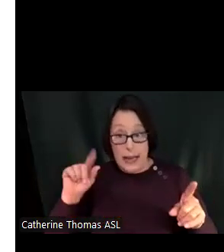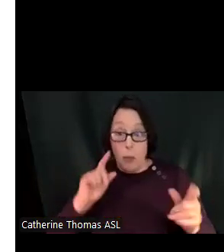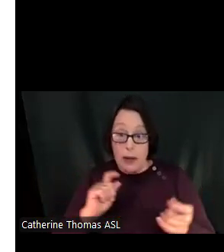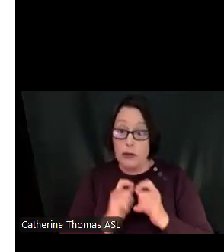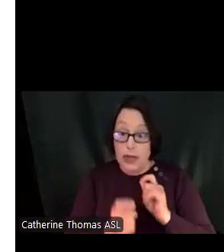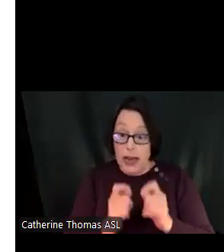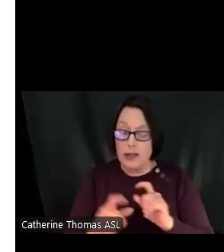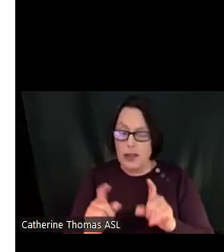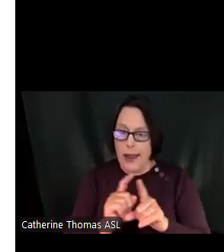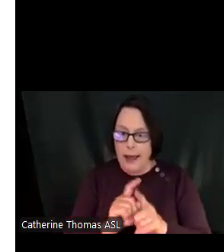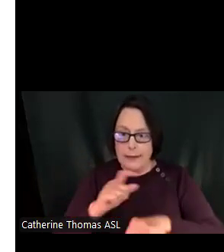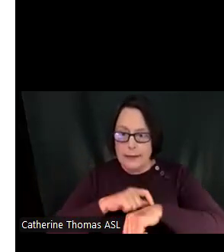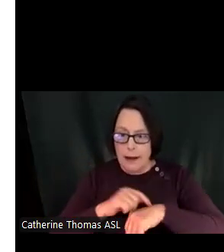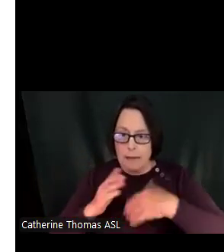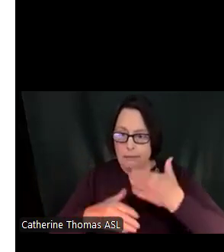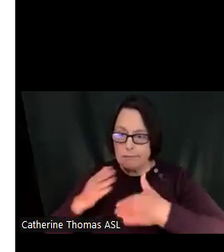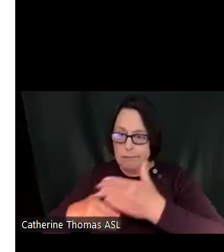set matures.